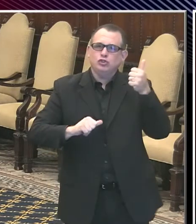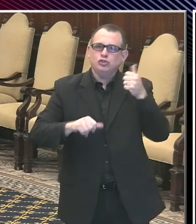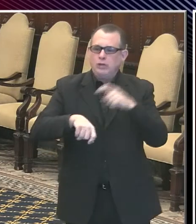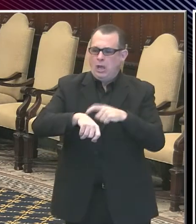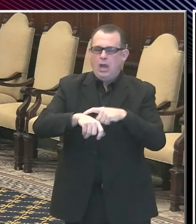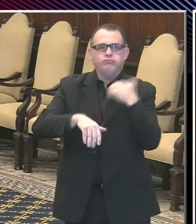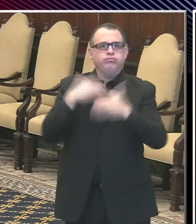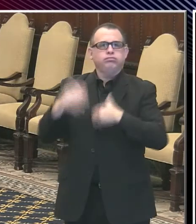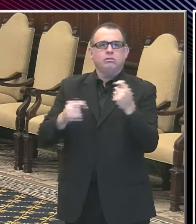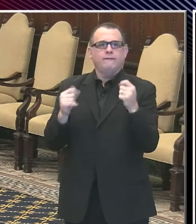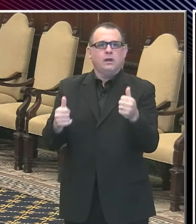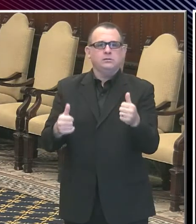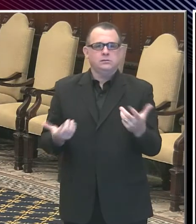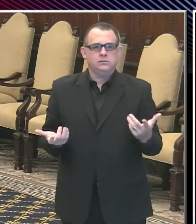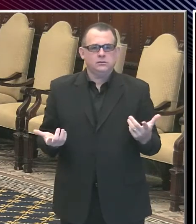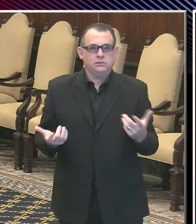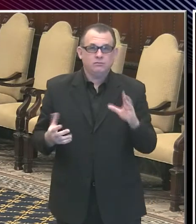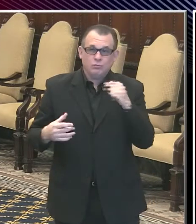just some human